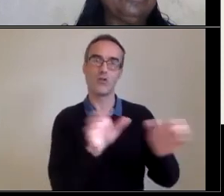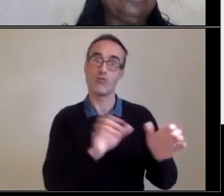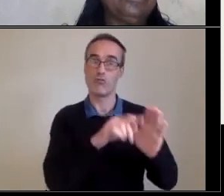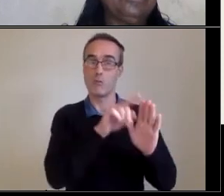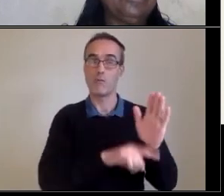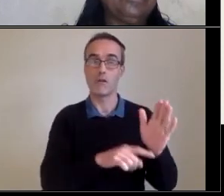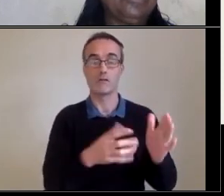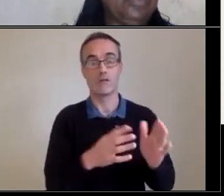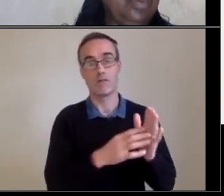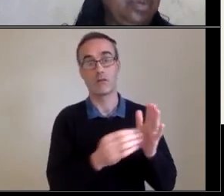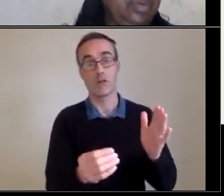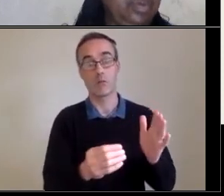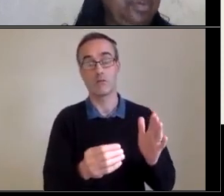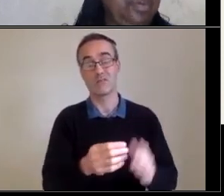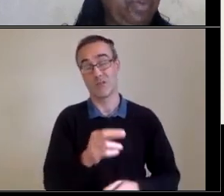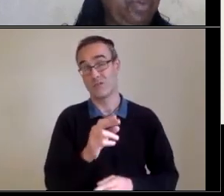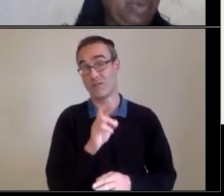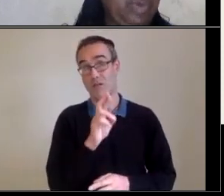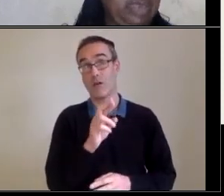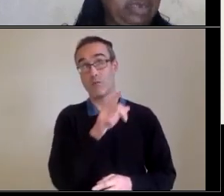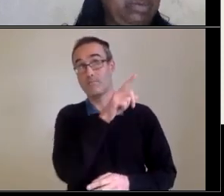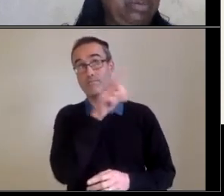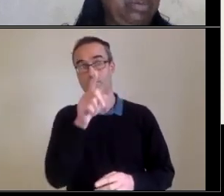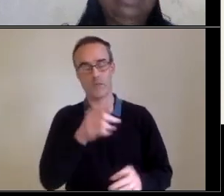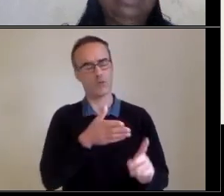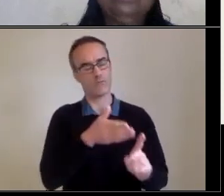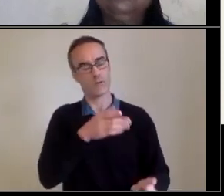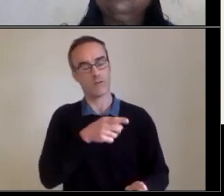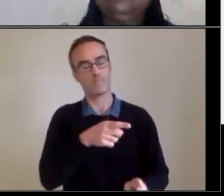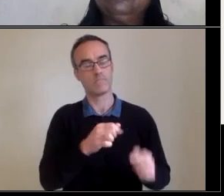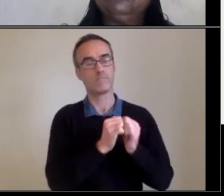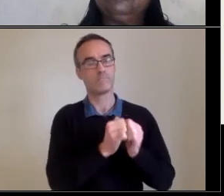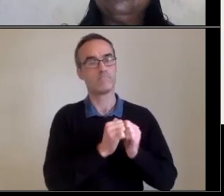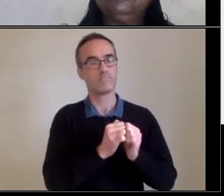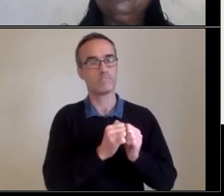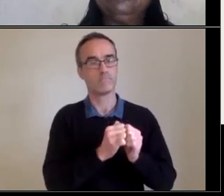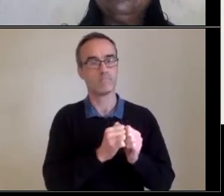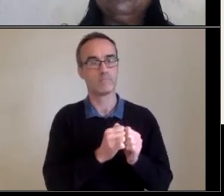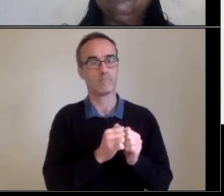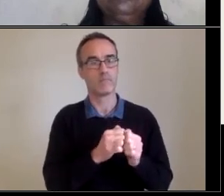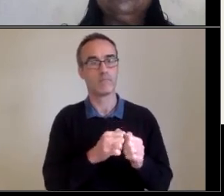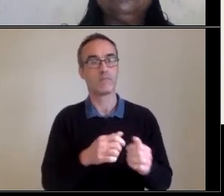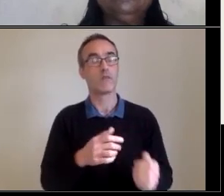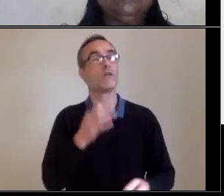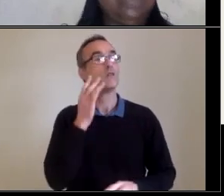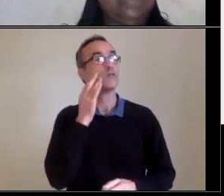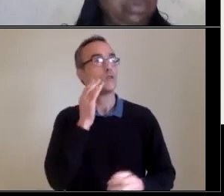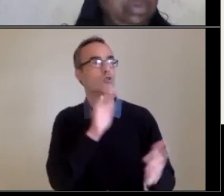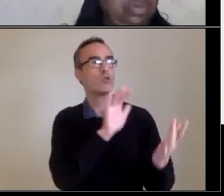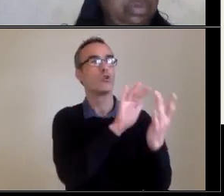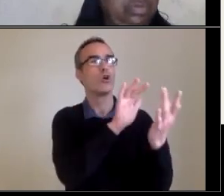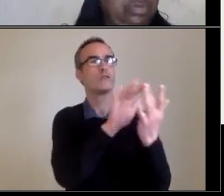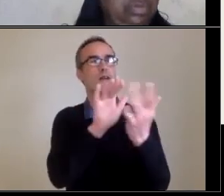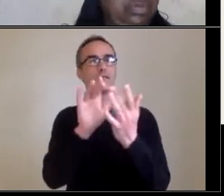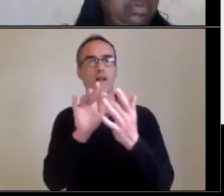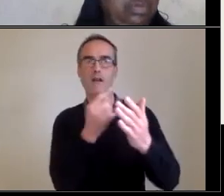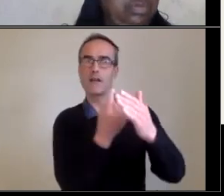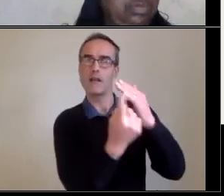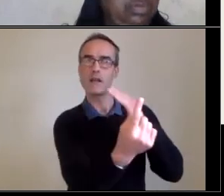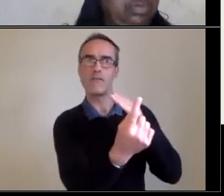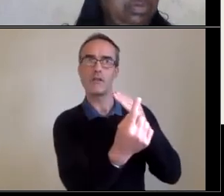be engaged in that way. But I think, again, I mean, I mentioned it, but I think the reaching out to individuals can be a good approach to being able